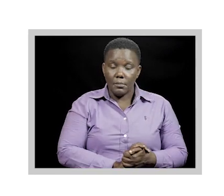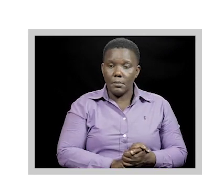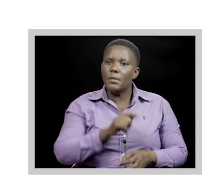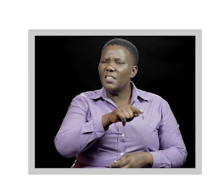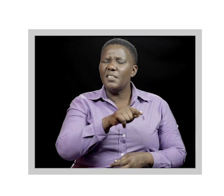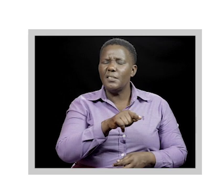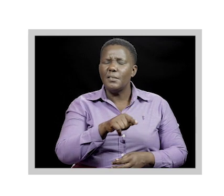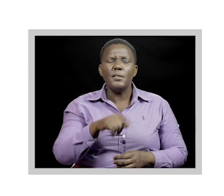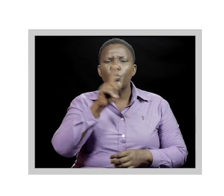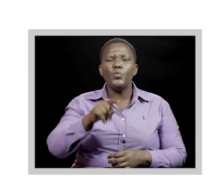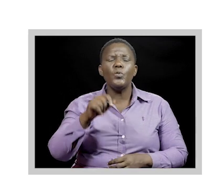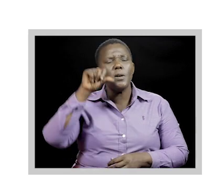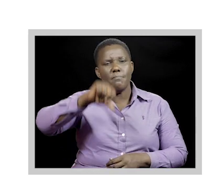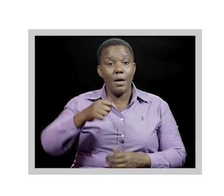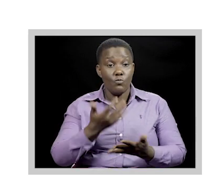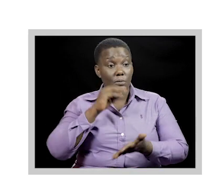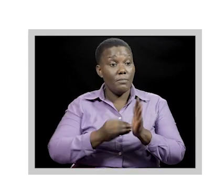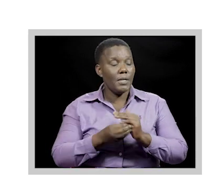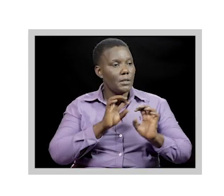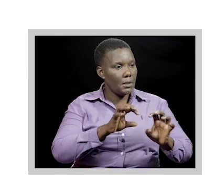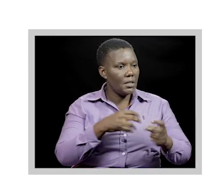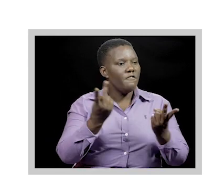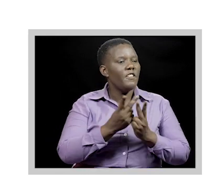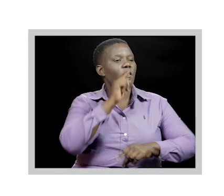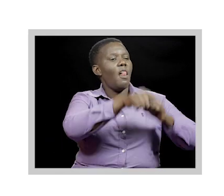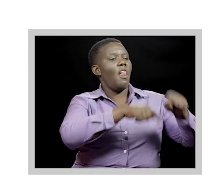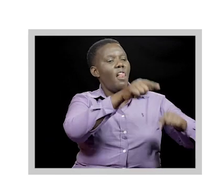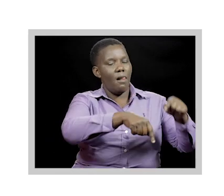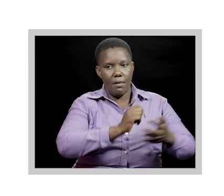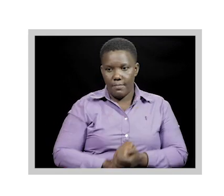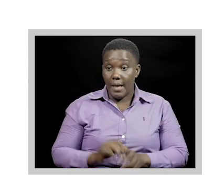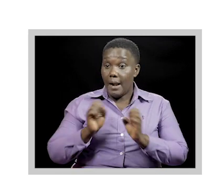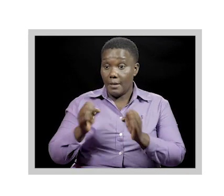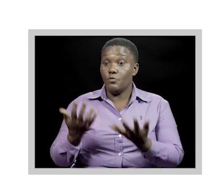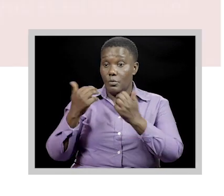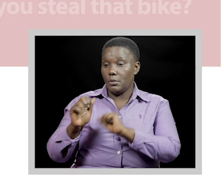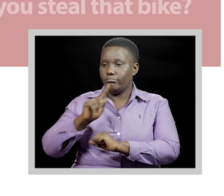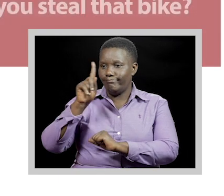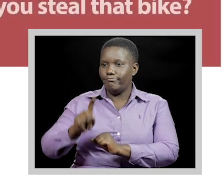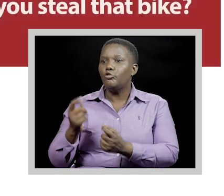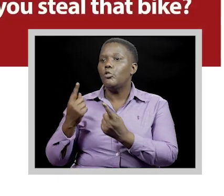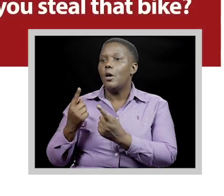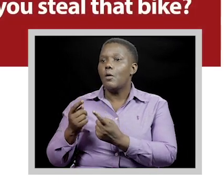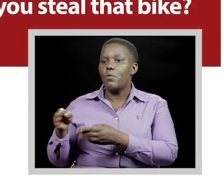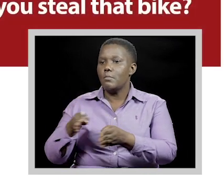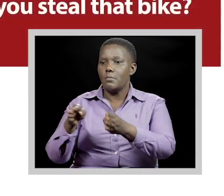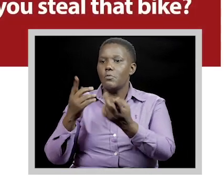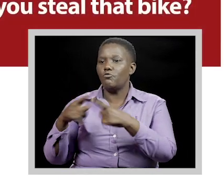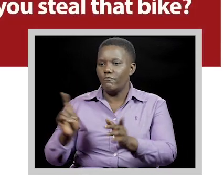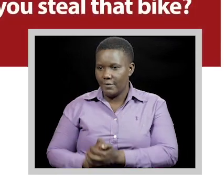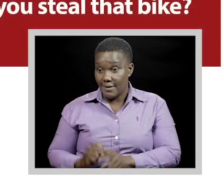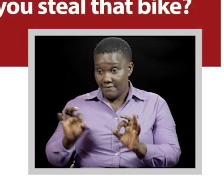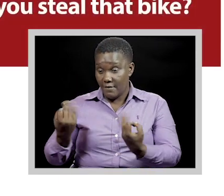with this question is that it is aggressive and has an intimidating tone. The same question, asked a different